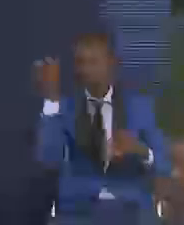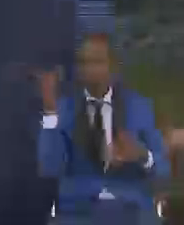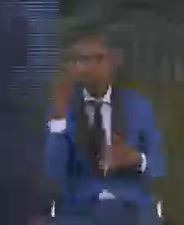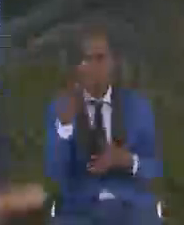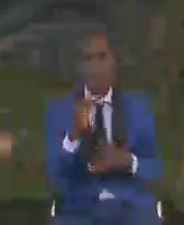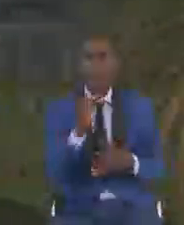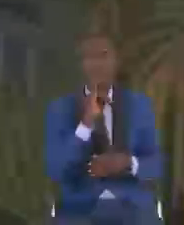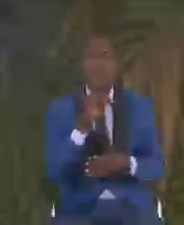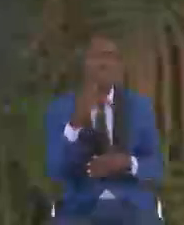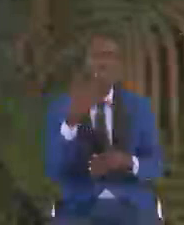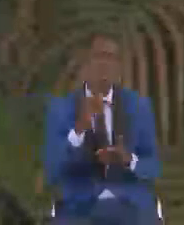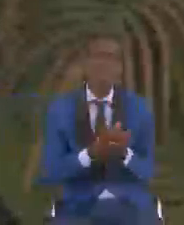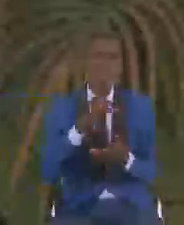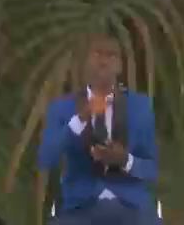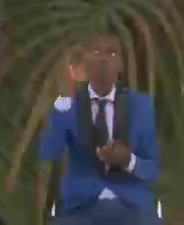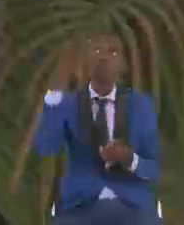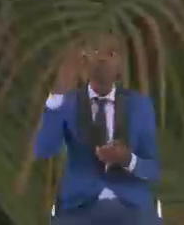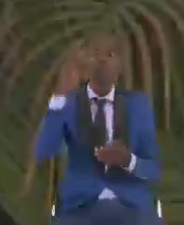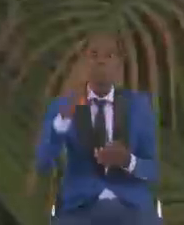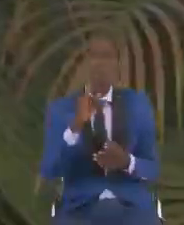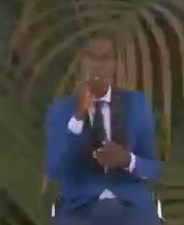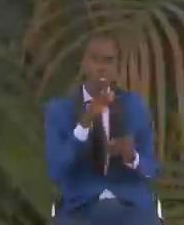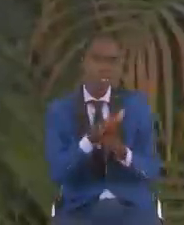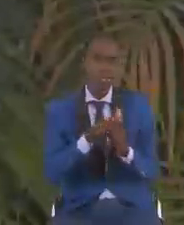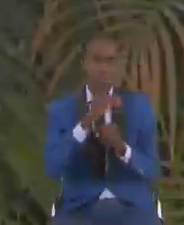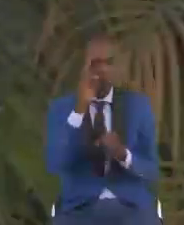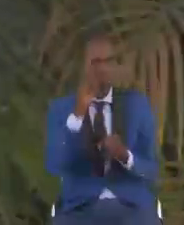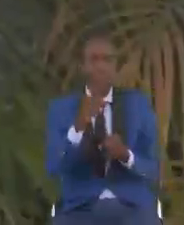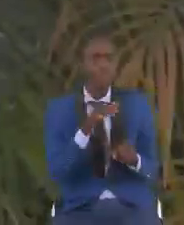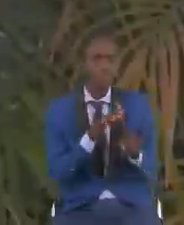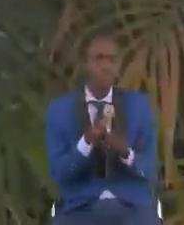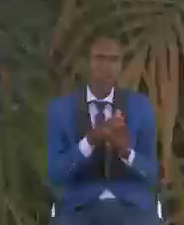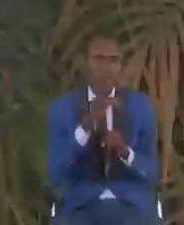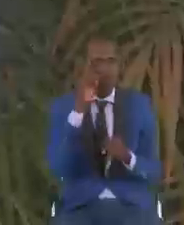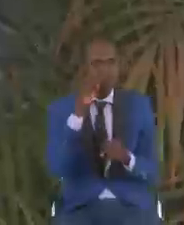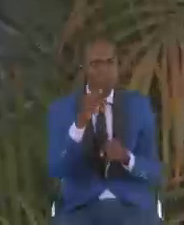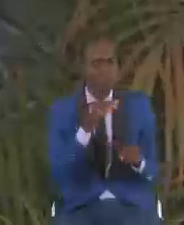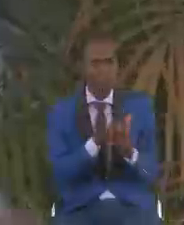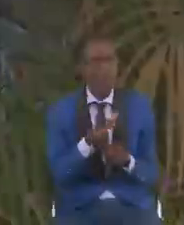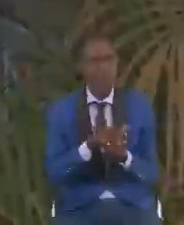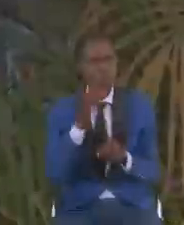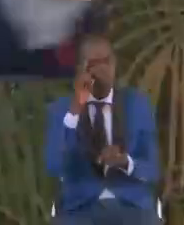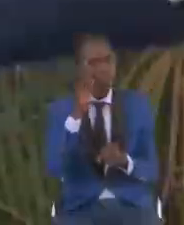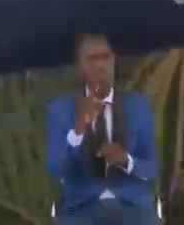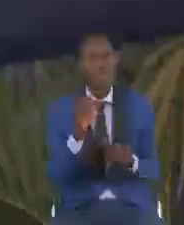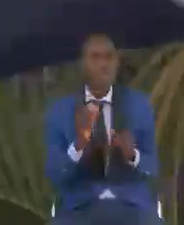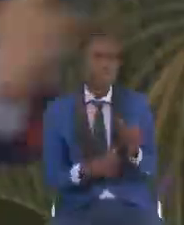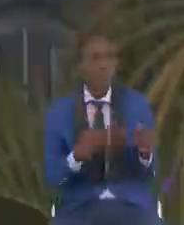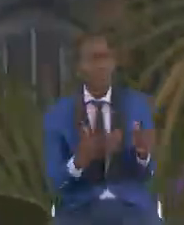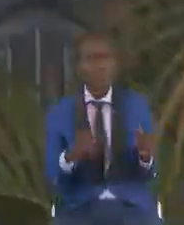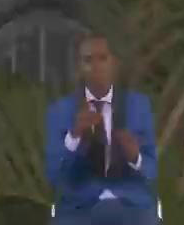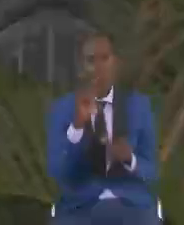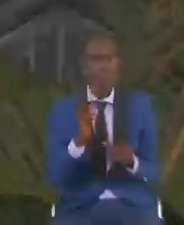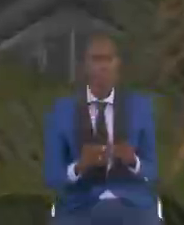of God is sufficient for you. Sufficient, sufficient, sufficient. Everything you need